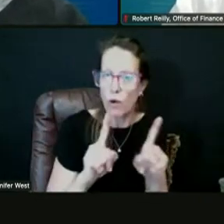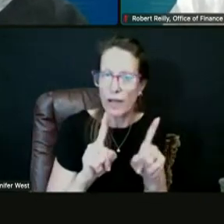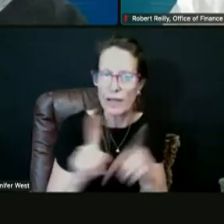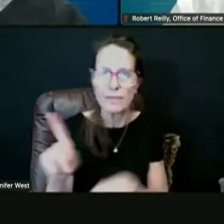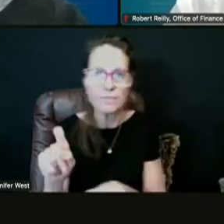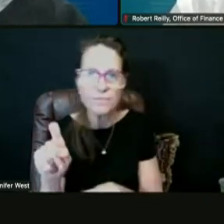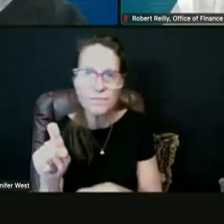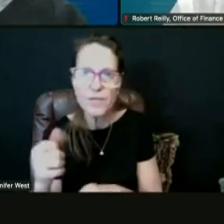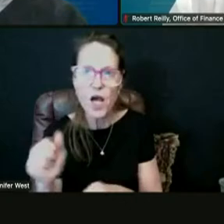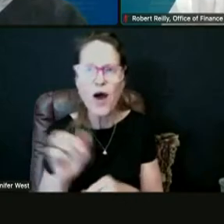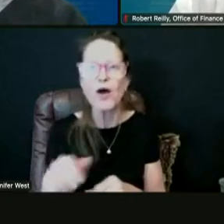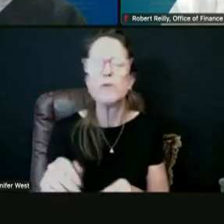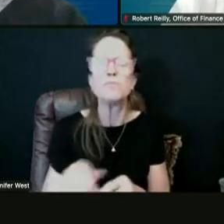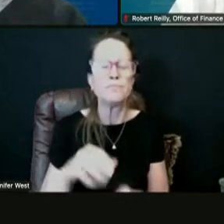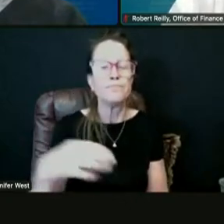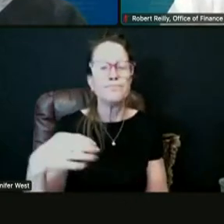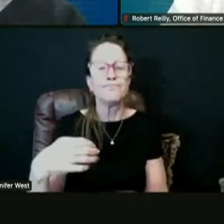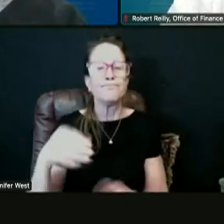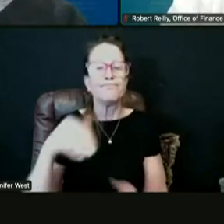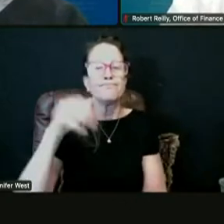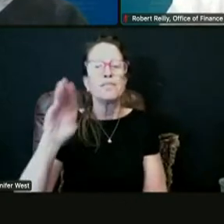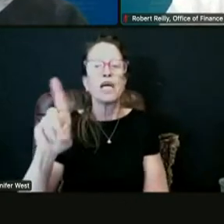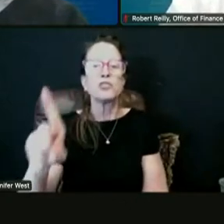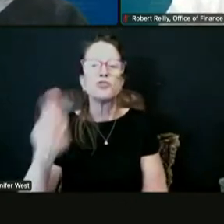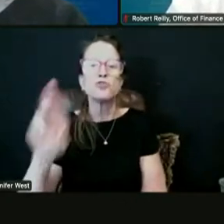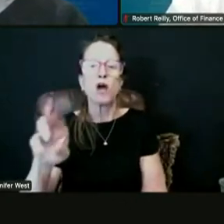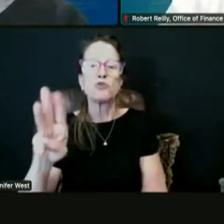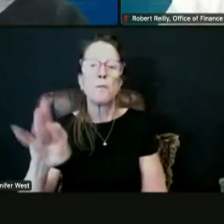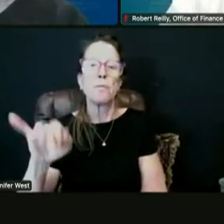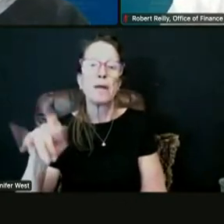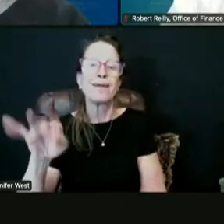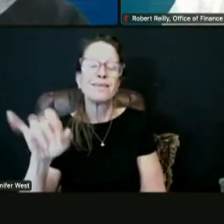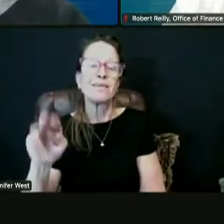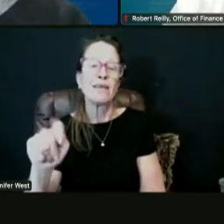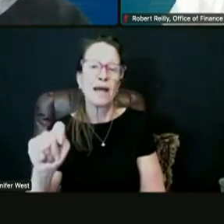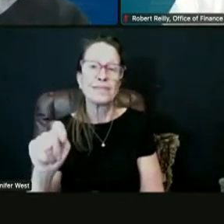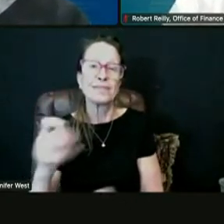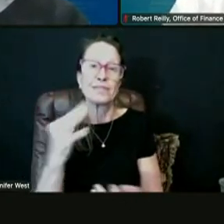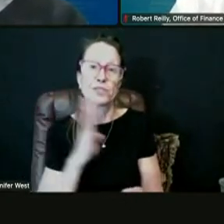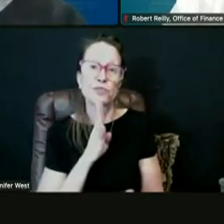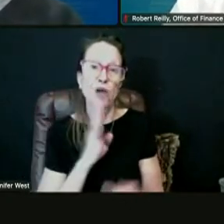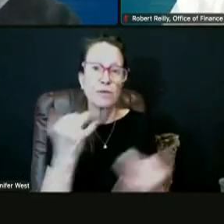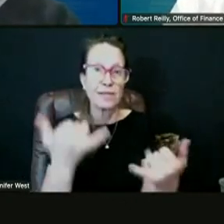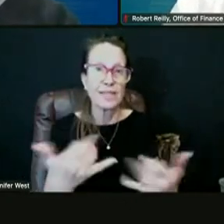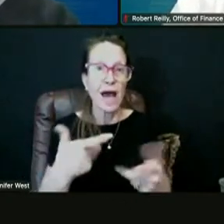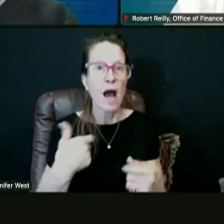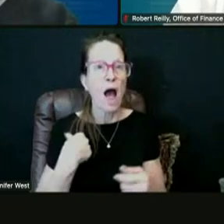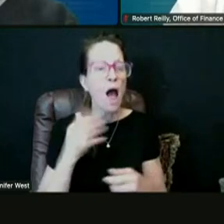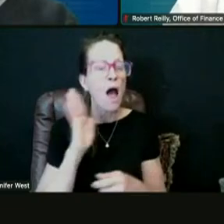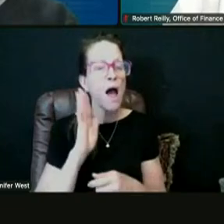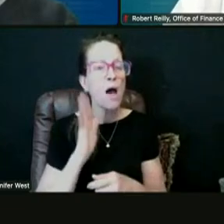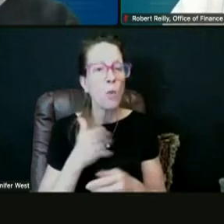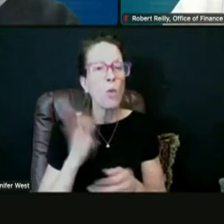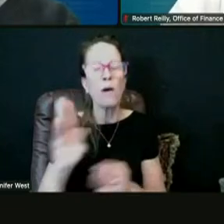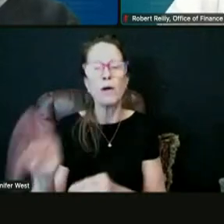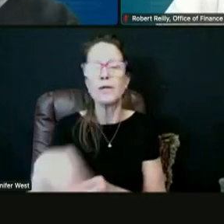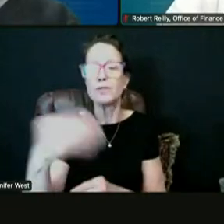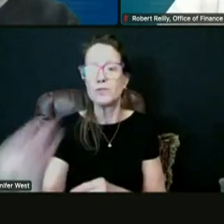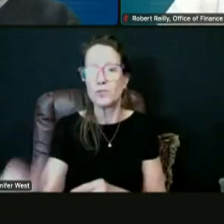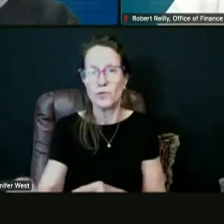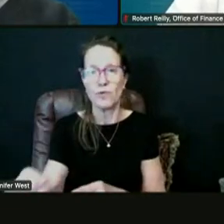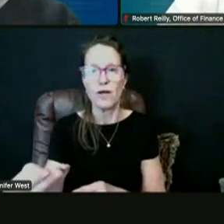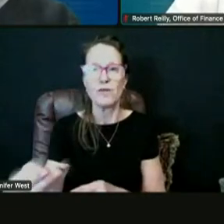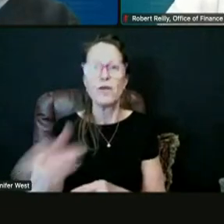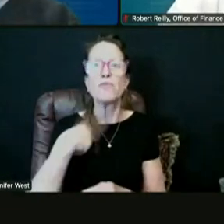Those are two great questions and questions that we have been planning for and talking about, but I am going to turn this one over to Mr.